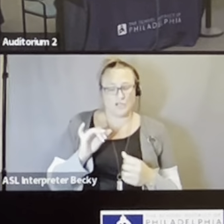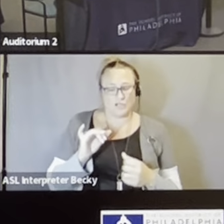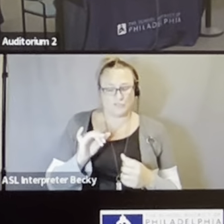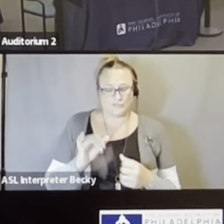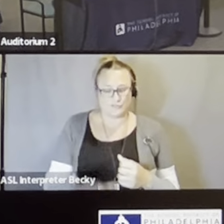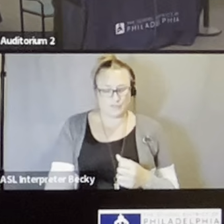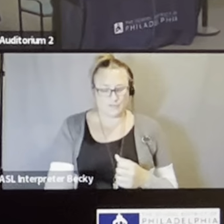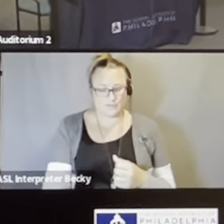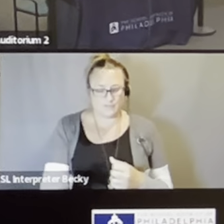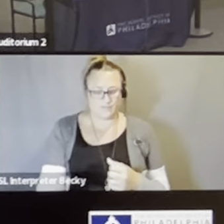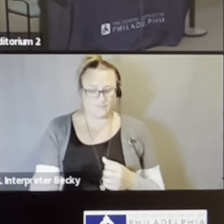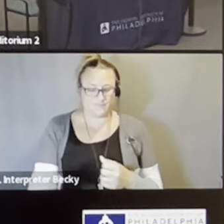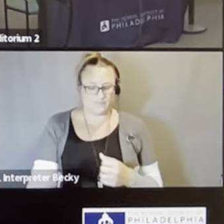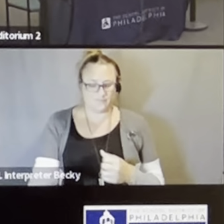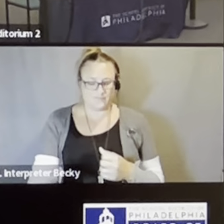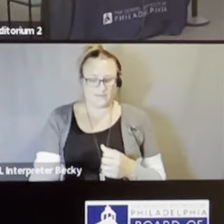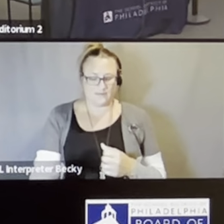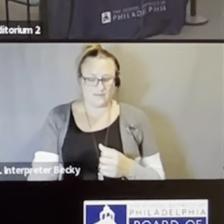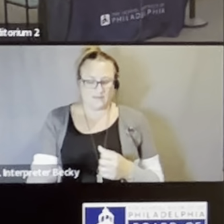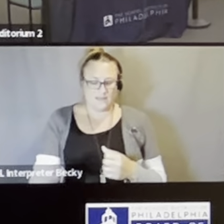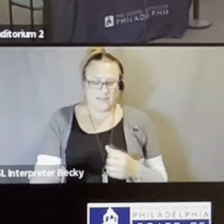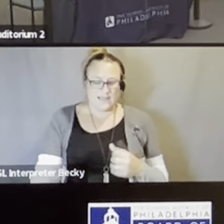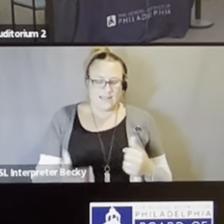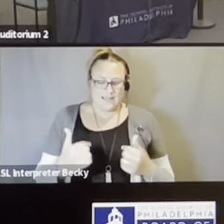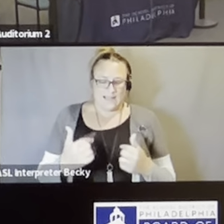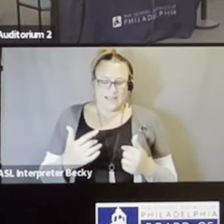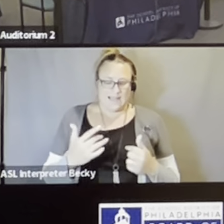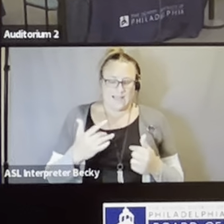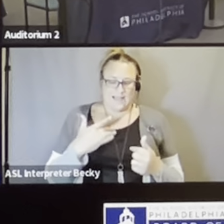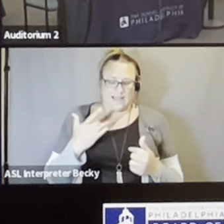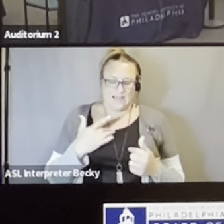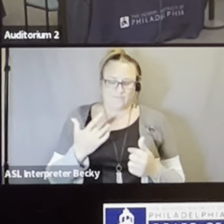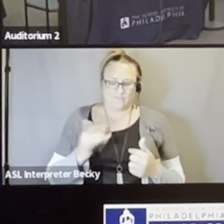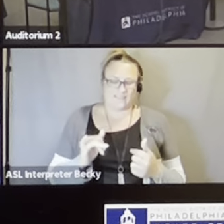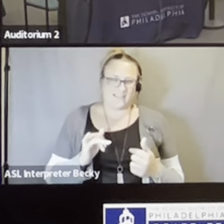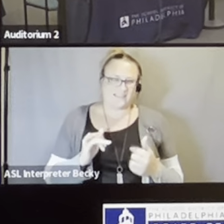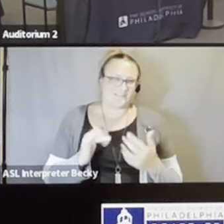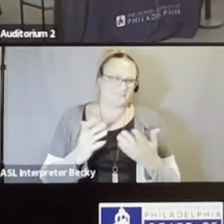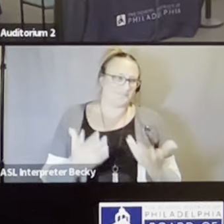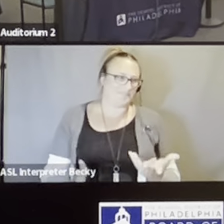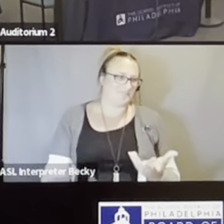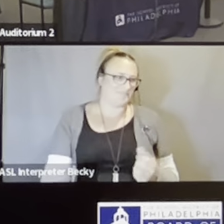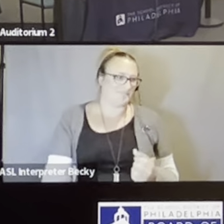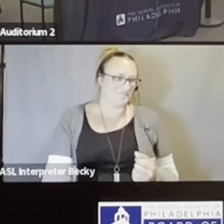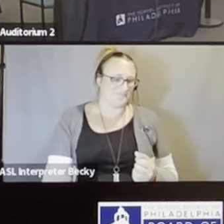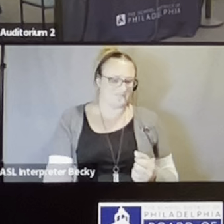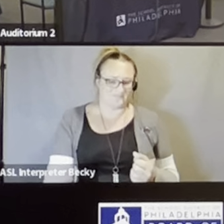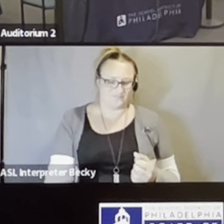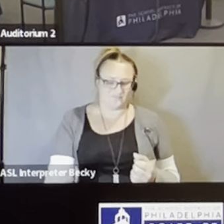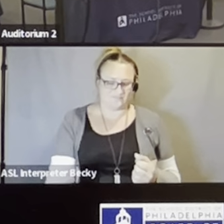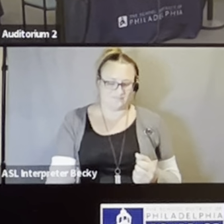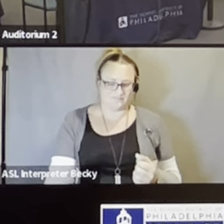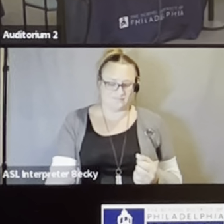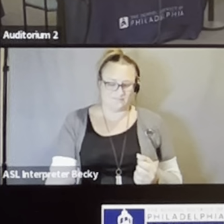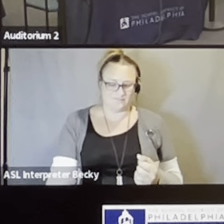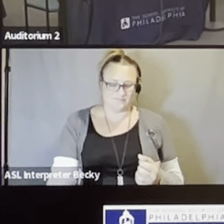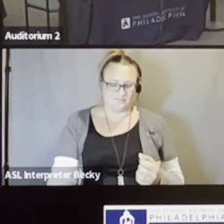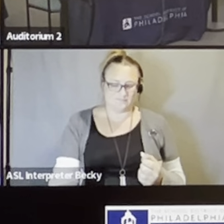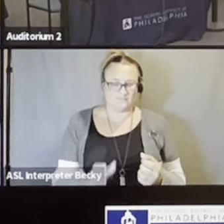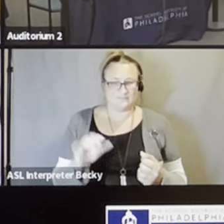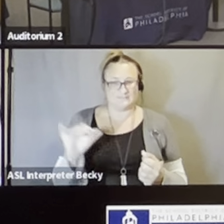I also believe that these practices are, I mean, it's analogous to cheating, and